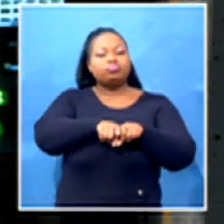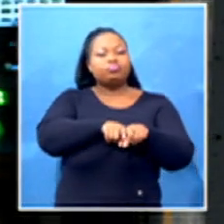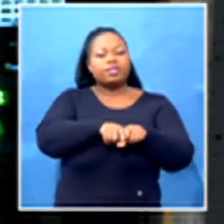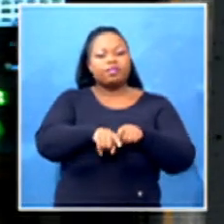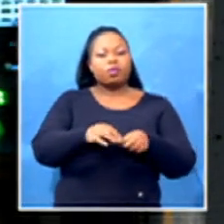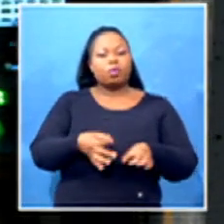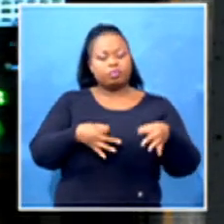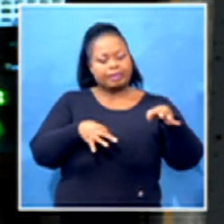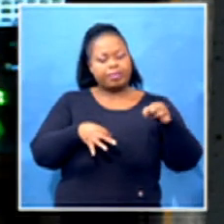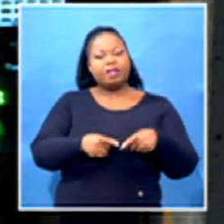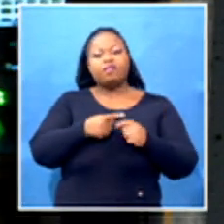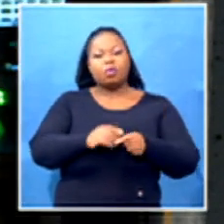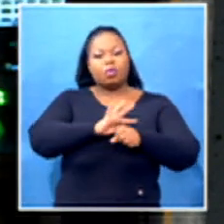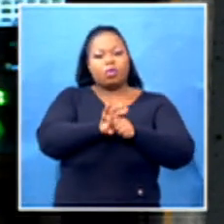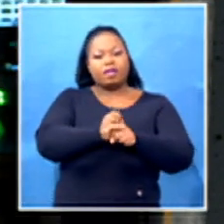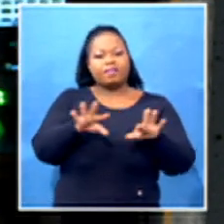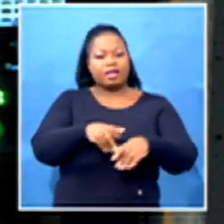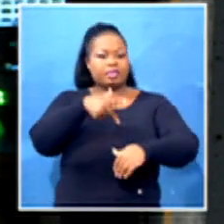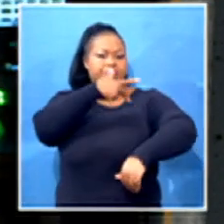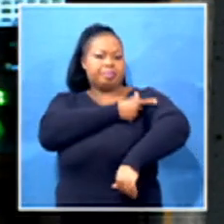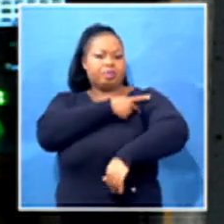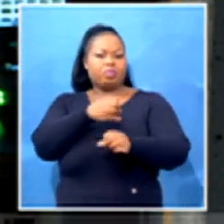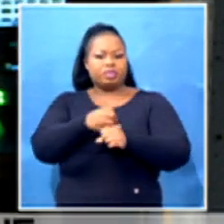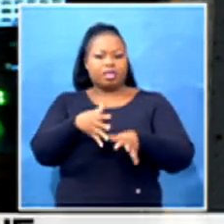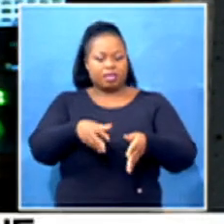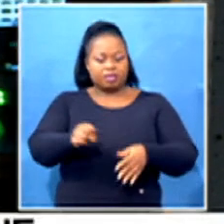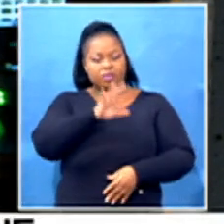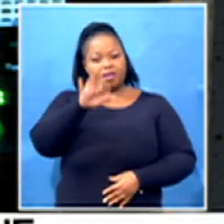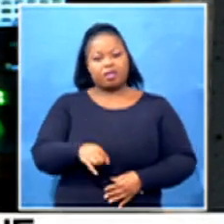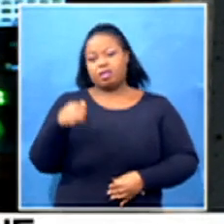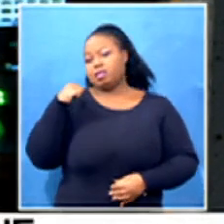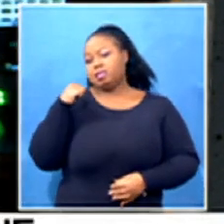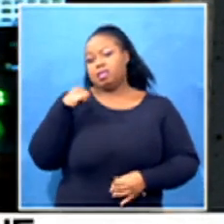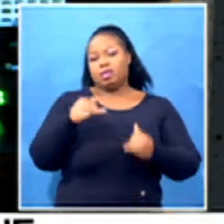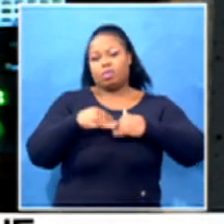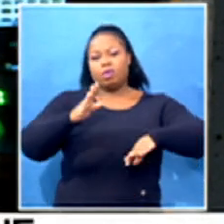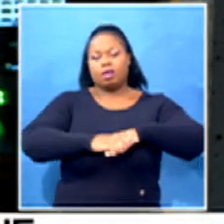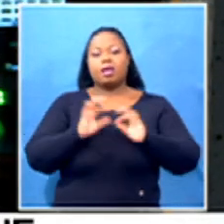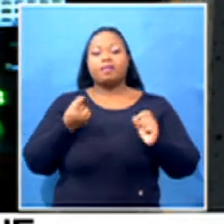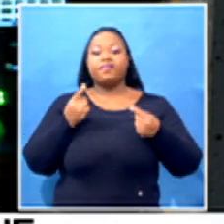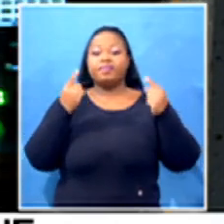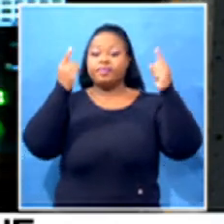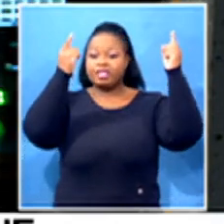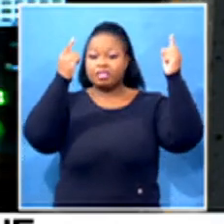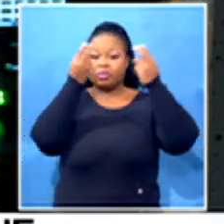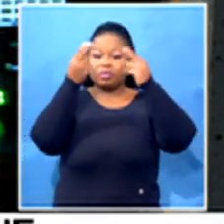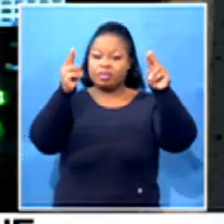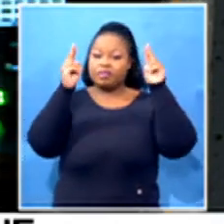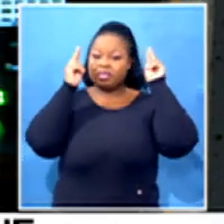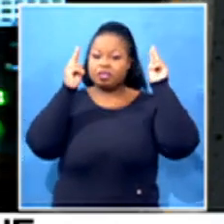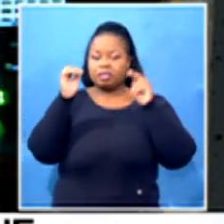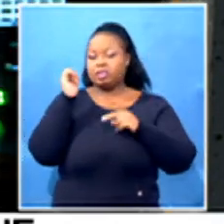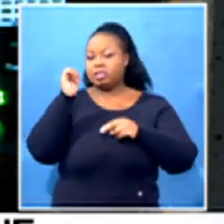begins in the country today. The announcement was made at a virtual media conference hosted by the University of the Witwatersrand